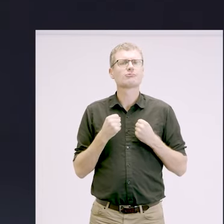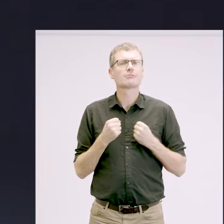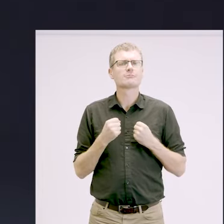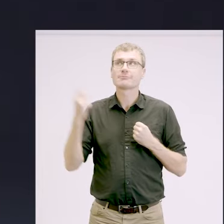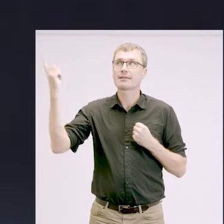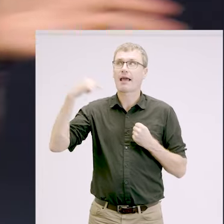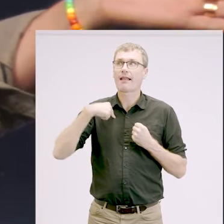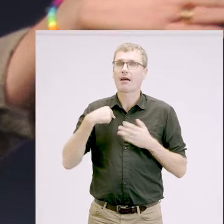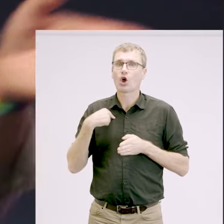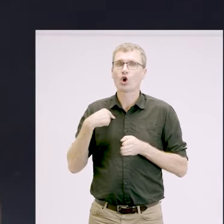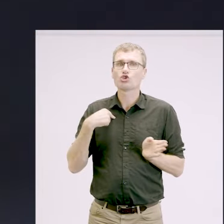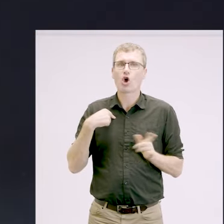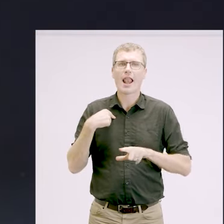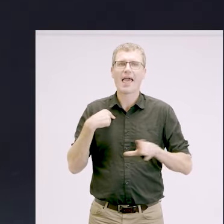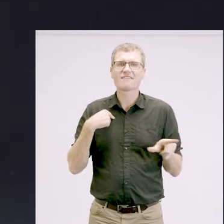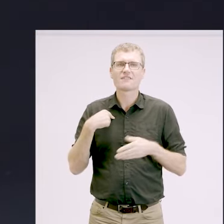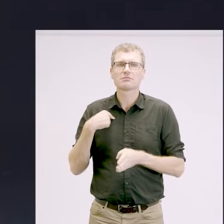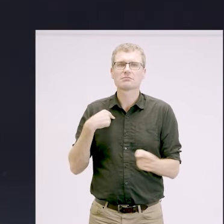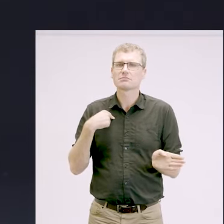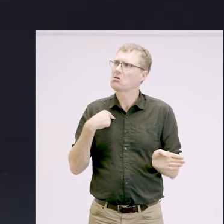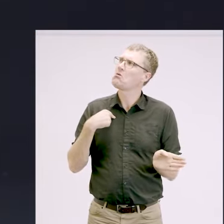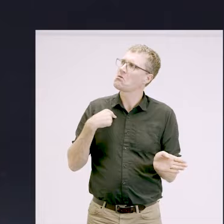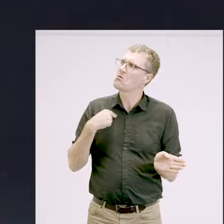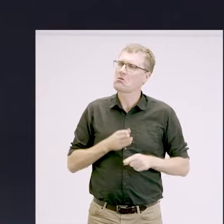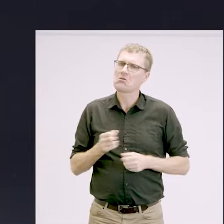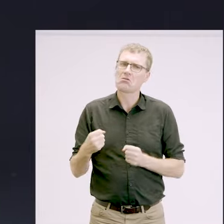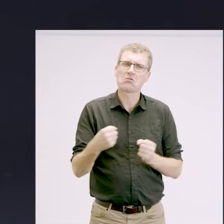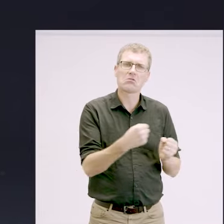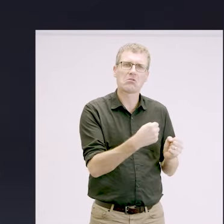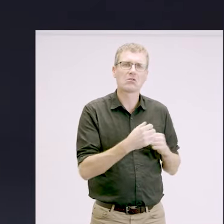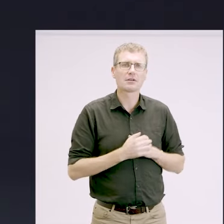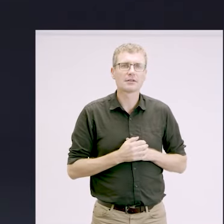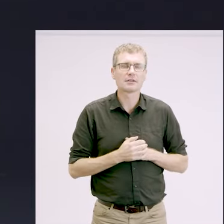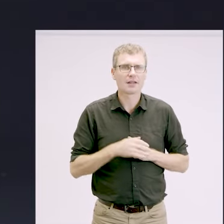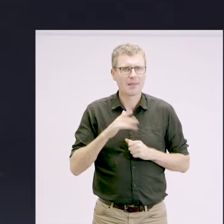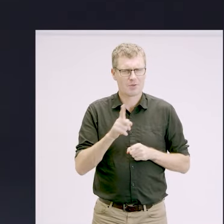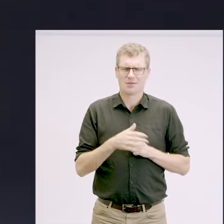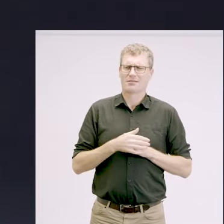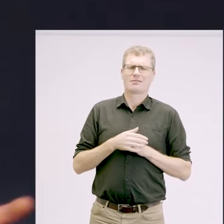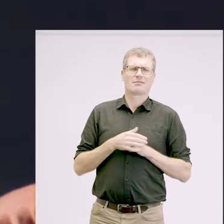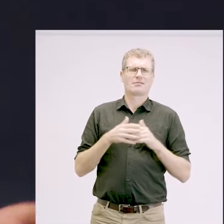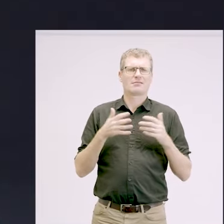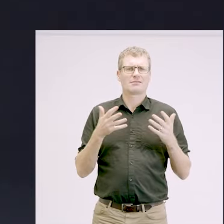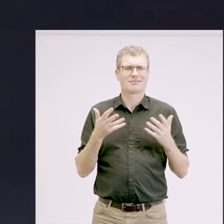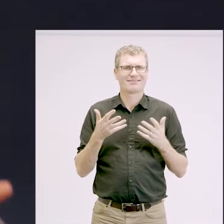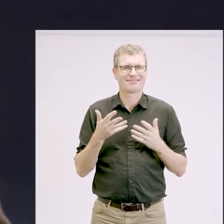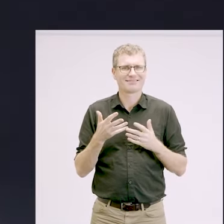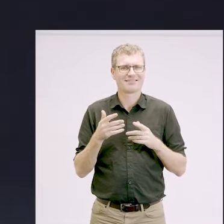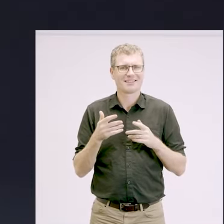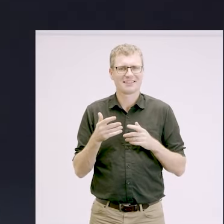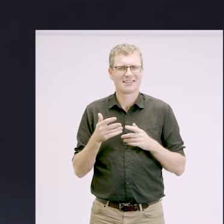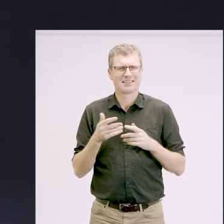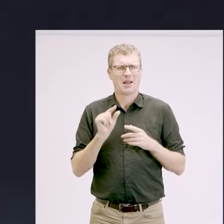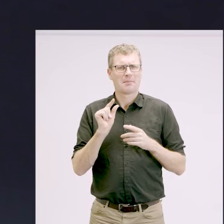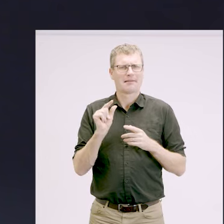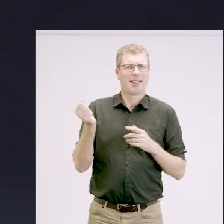know, turn left on that street. And those are the kinds of things that we might almost like chuckle at and say, oh, you know, the